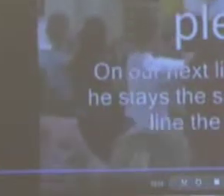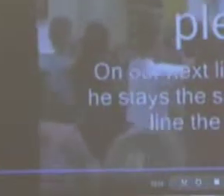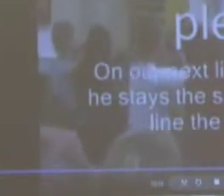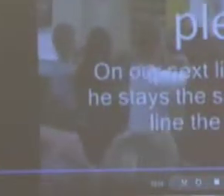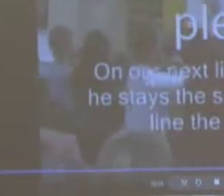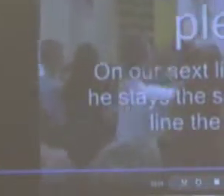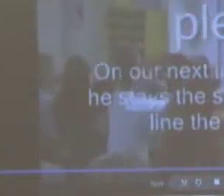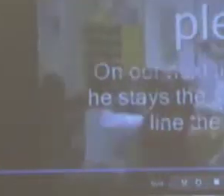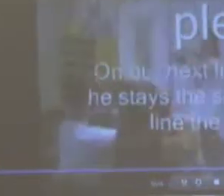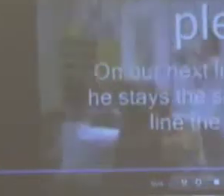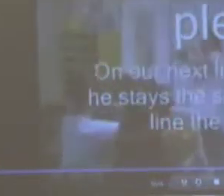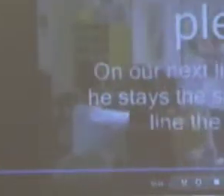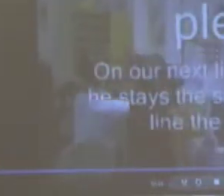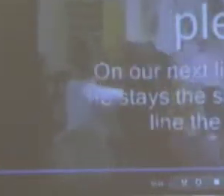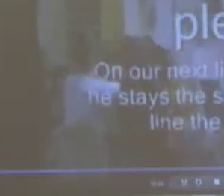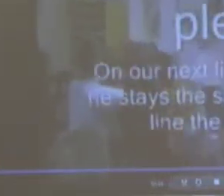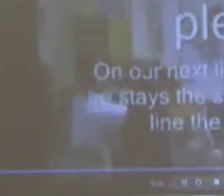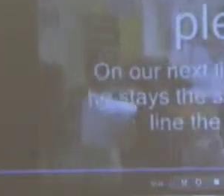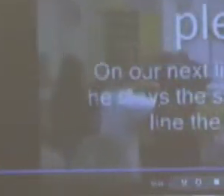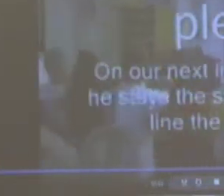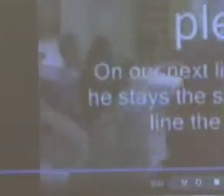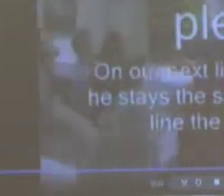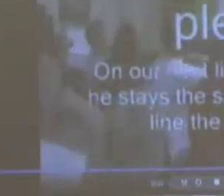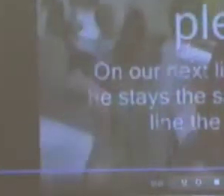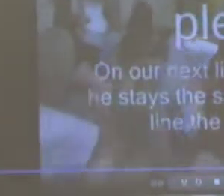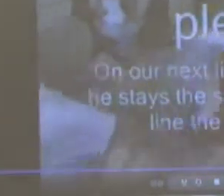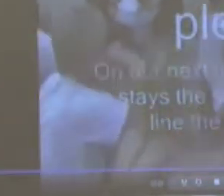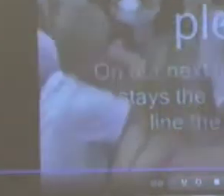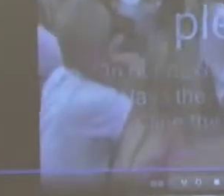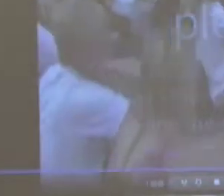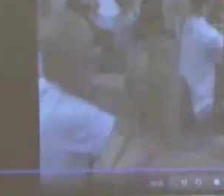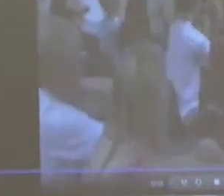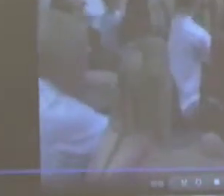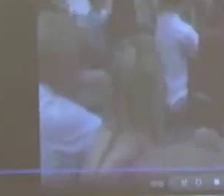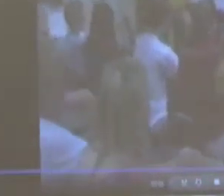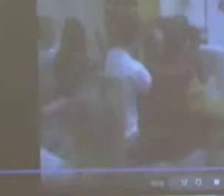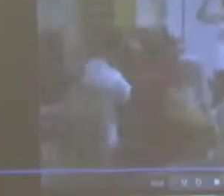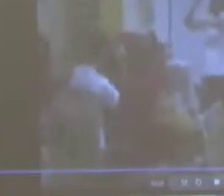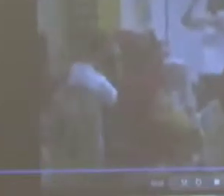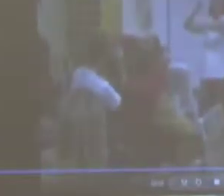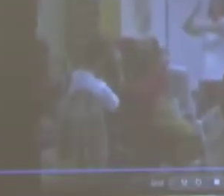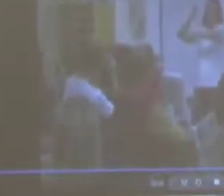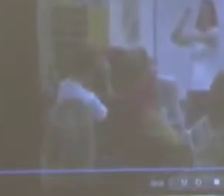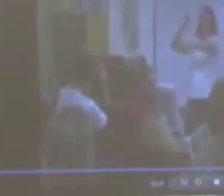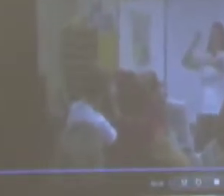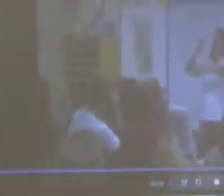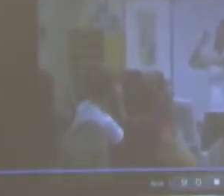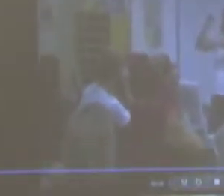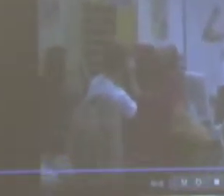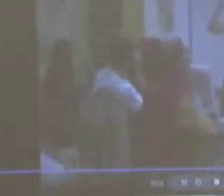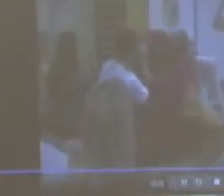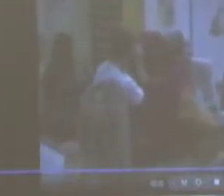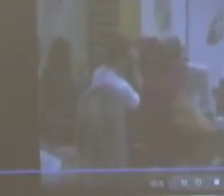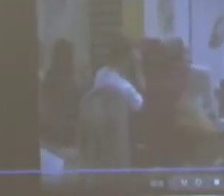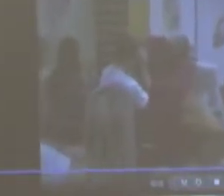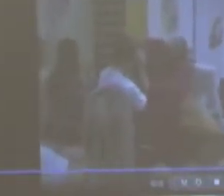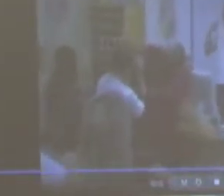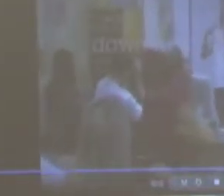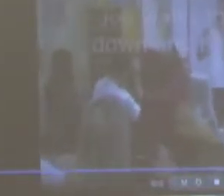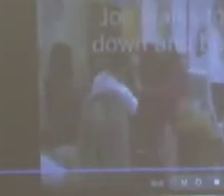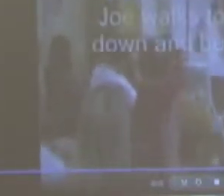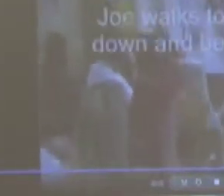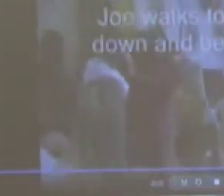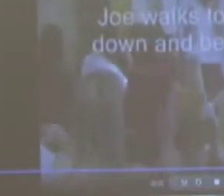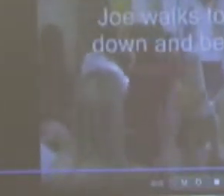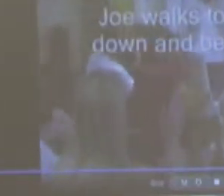When Joe walks to the right, he doesn't go up or down, so there is no change. So the slope of that line is 0. Now